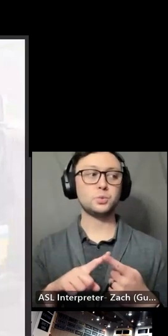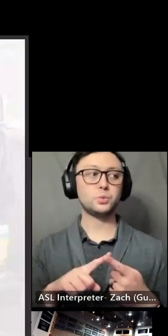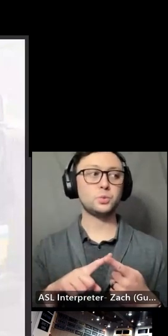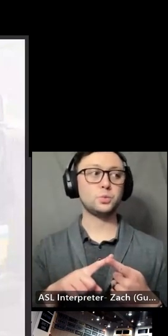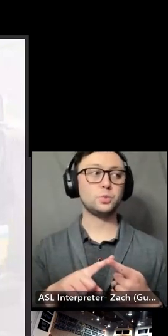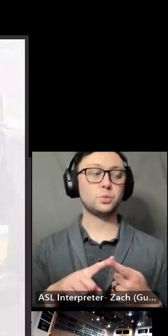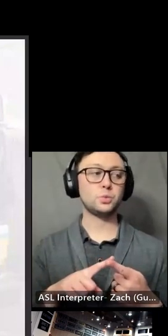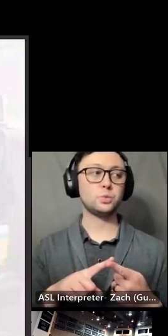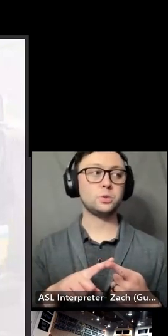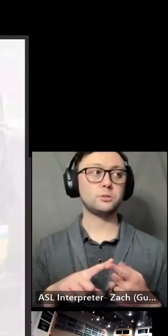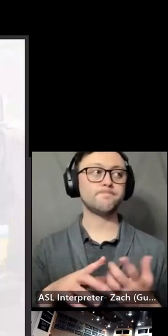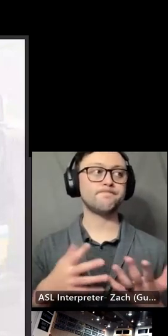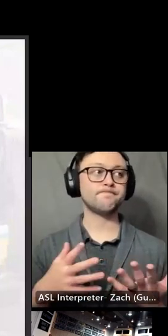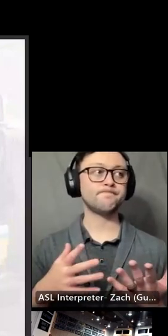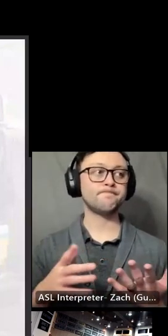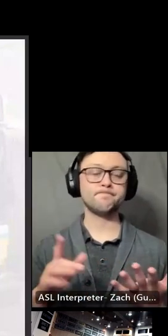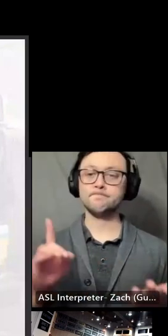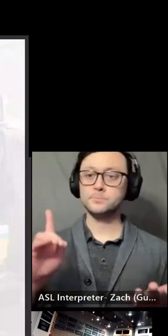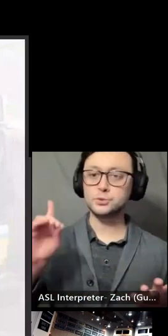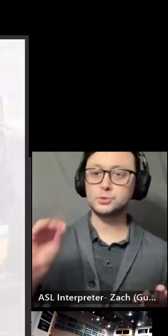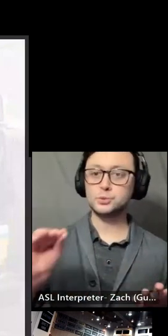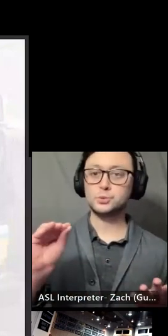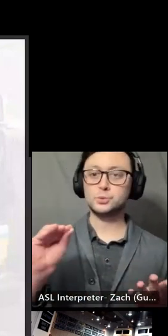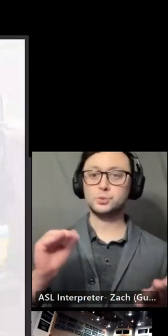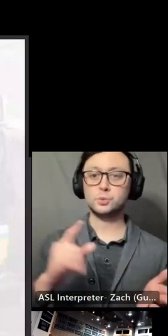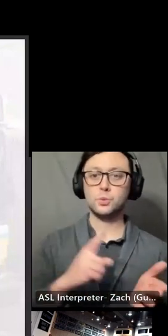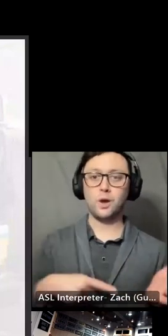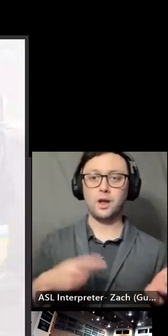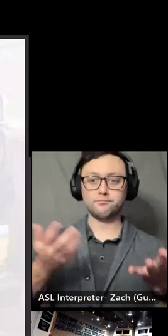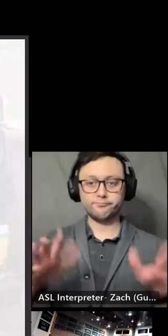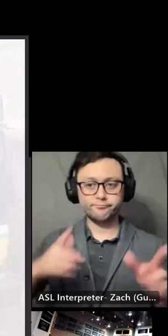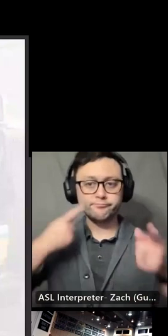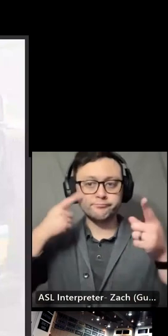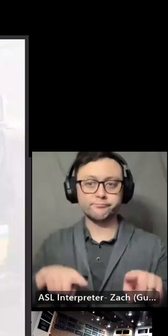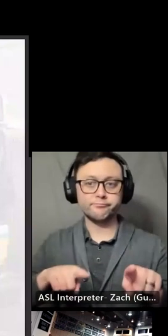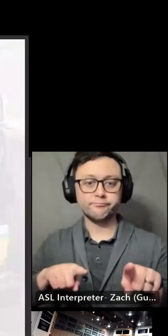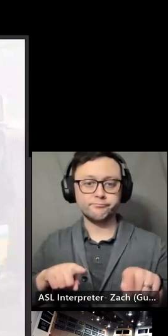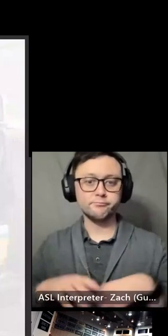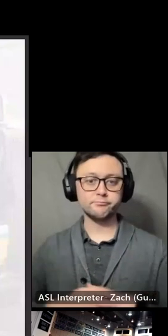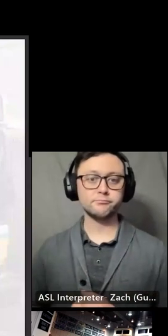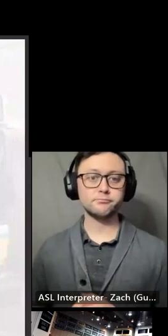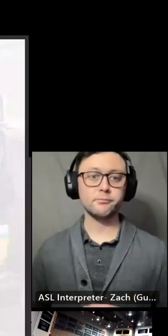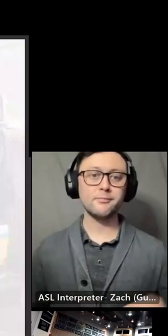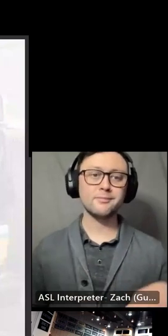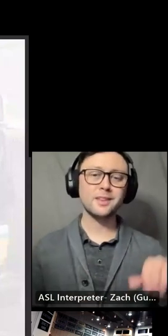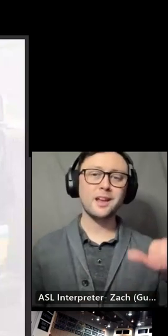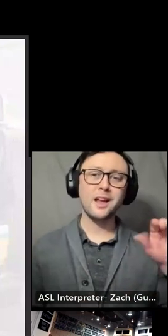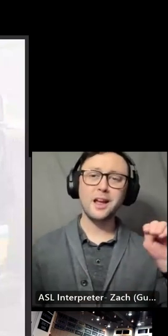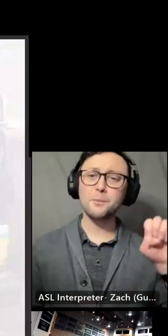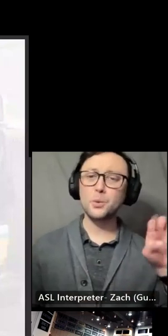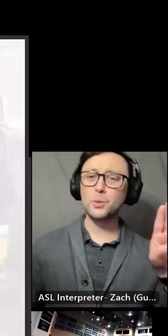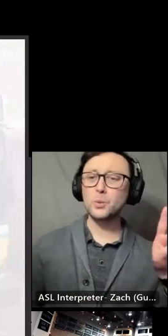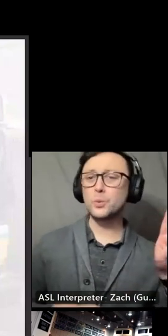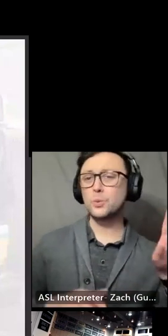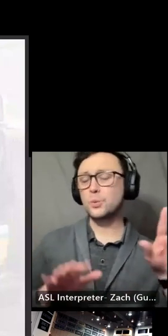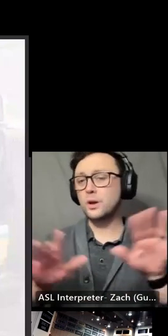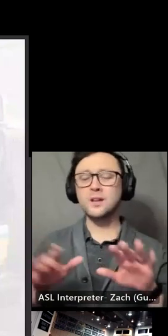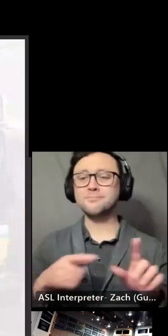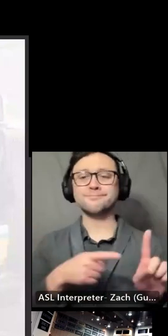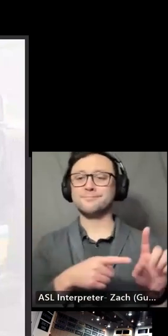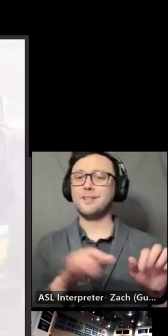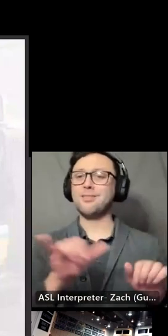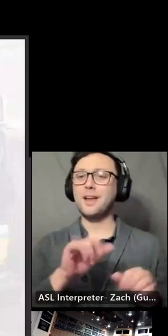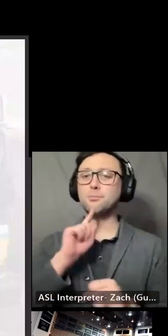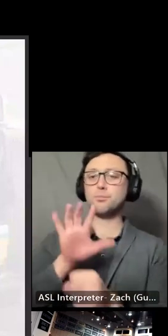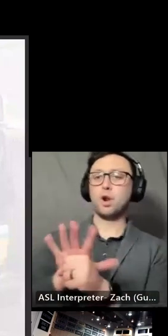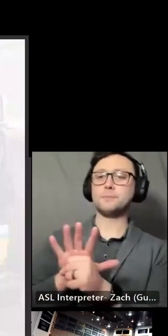our just due. We want this the MOU, we may not be signatories to it, but I see it, it's like a promissory note to the community